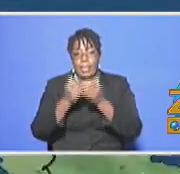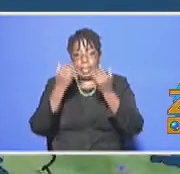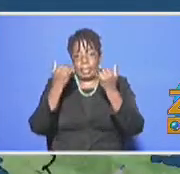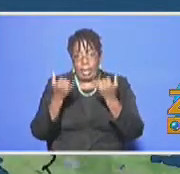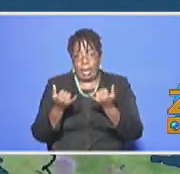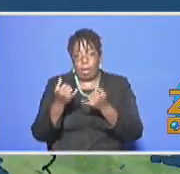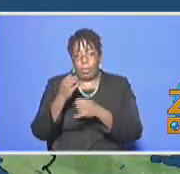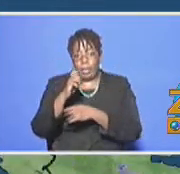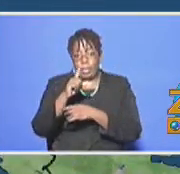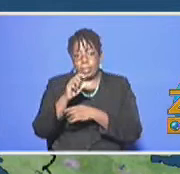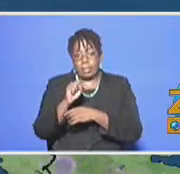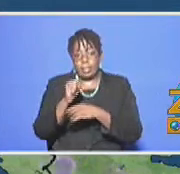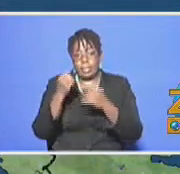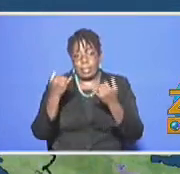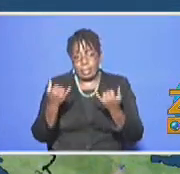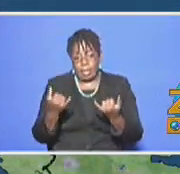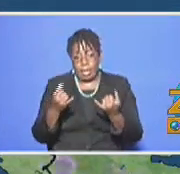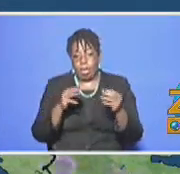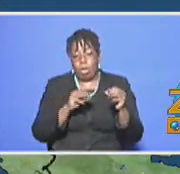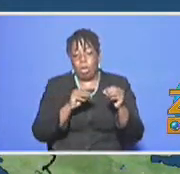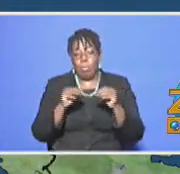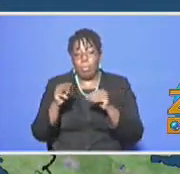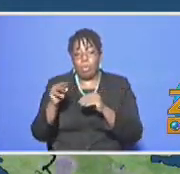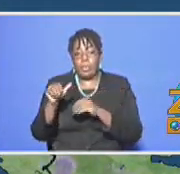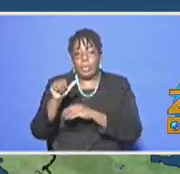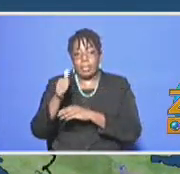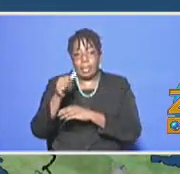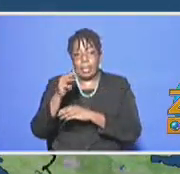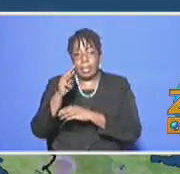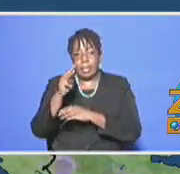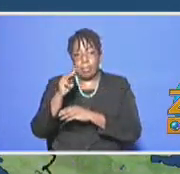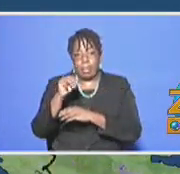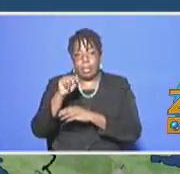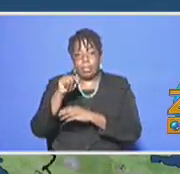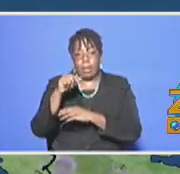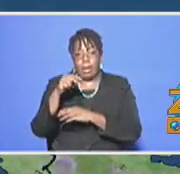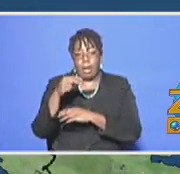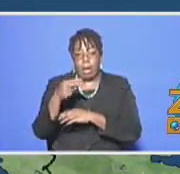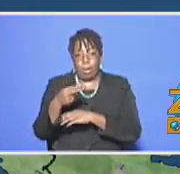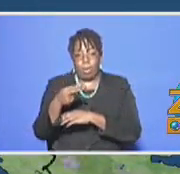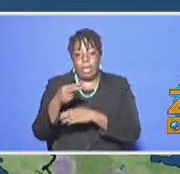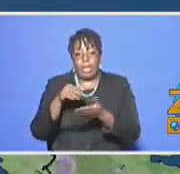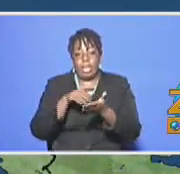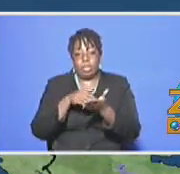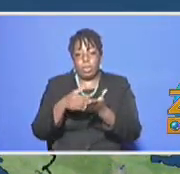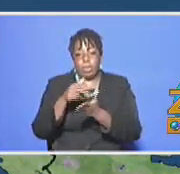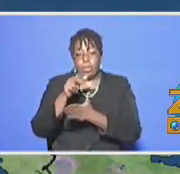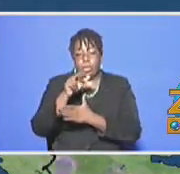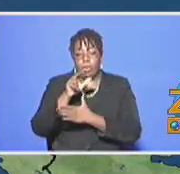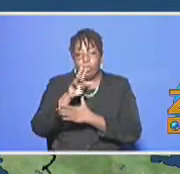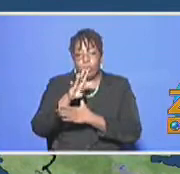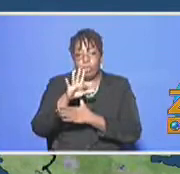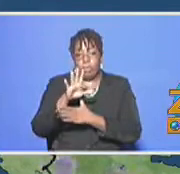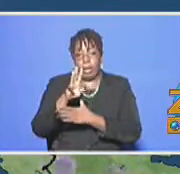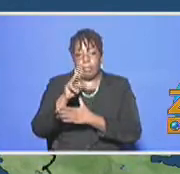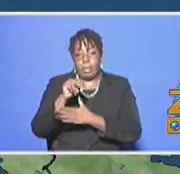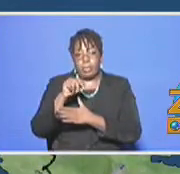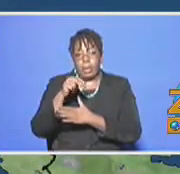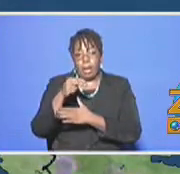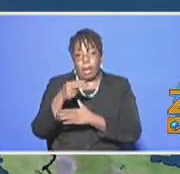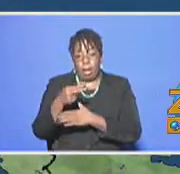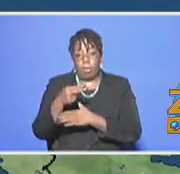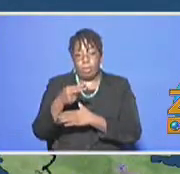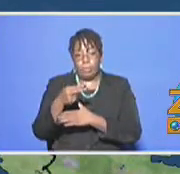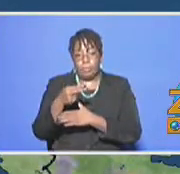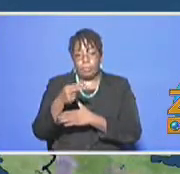moving northward at about 10 miles per hour towards southern Georgia, and it has weakened to about 45 miles per hour. Further weakening of Elsa